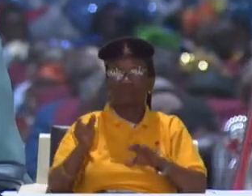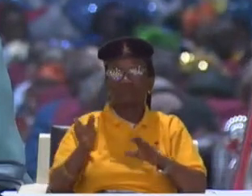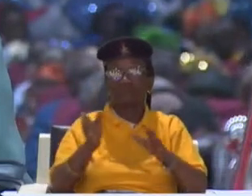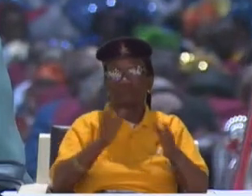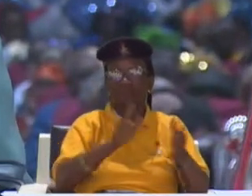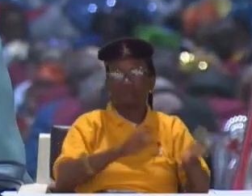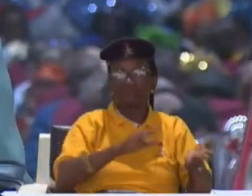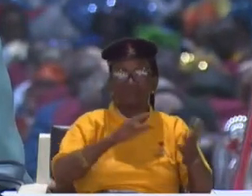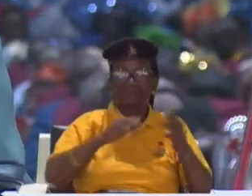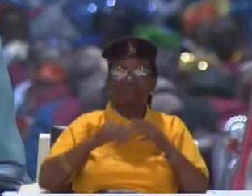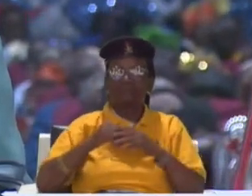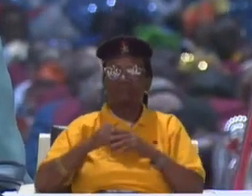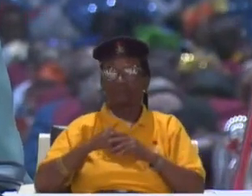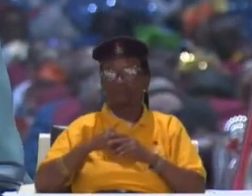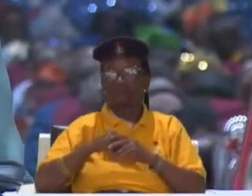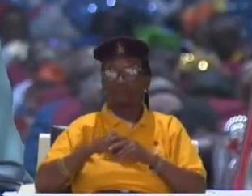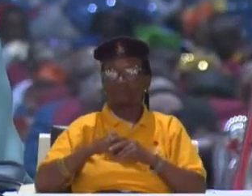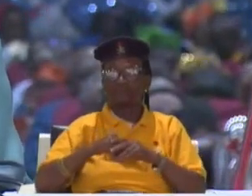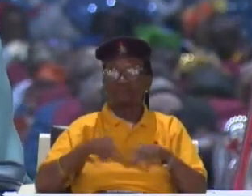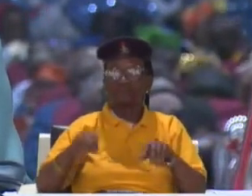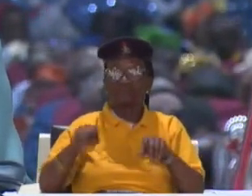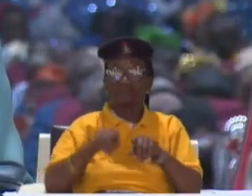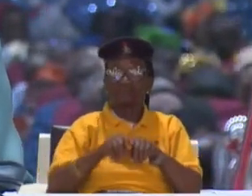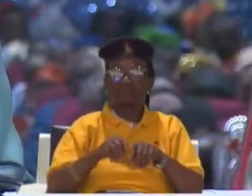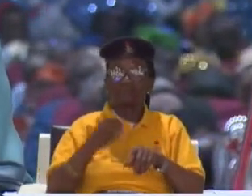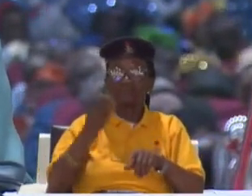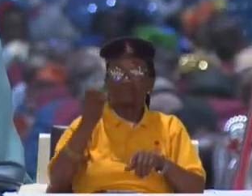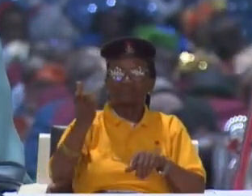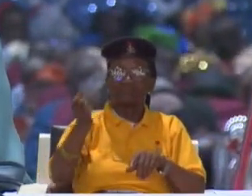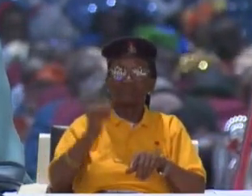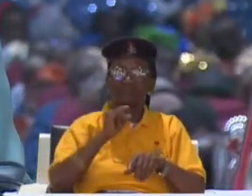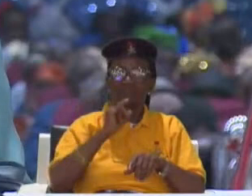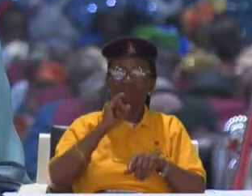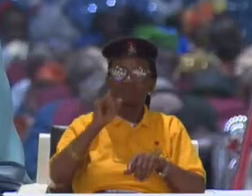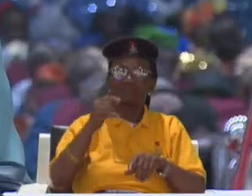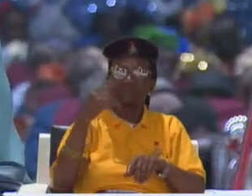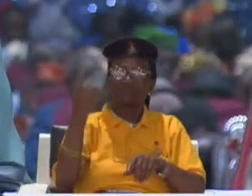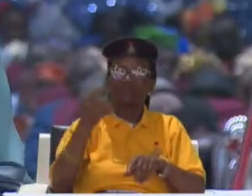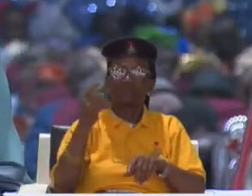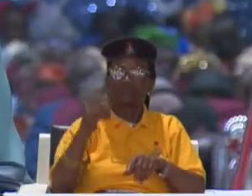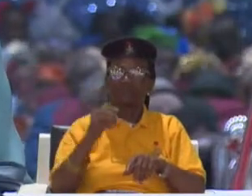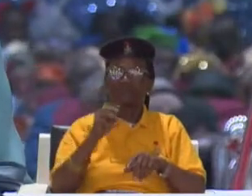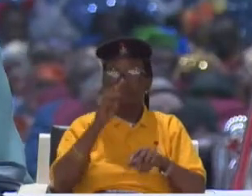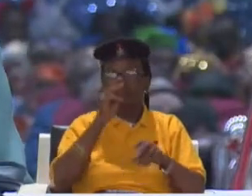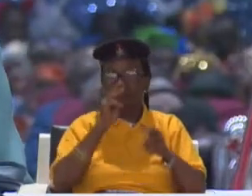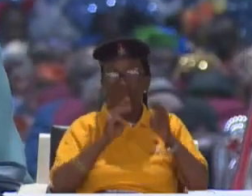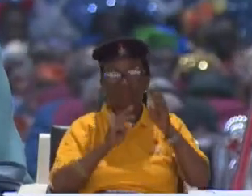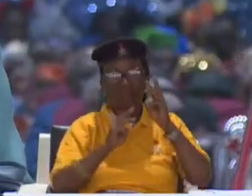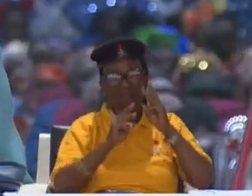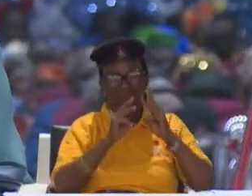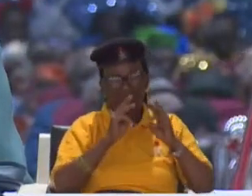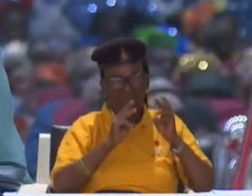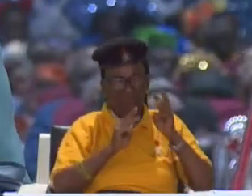So there is always mourning in the town.